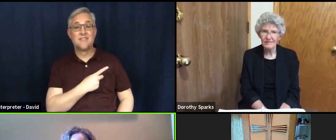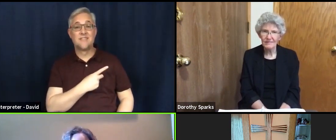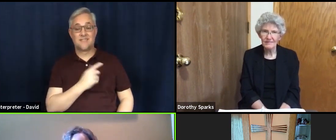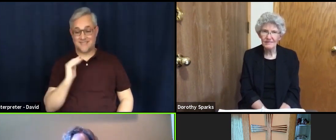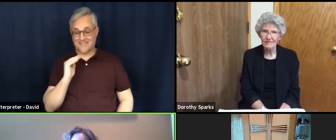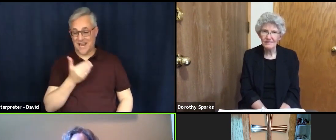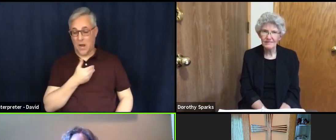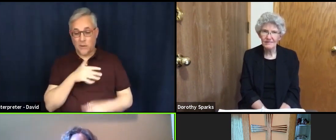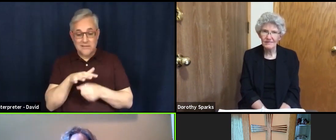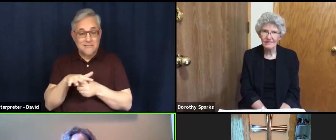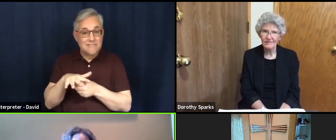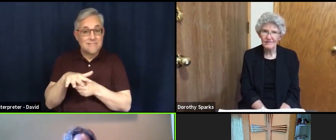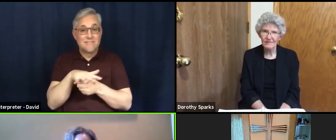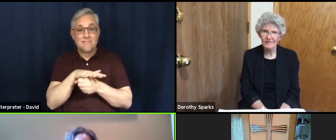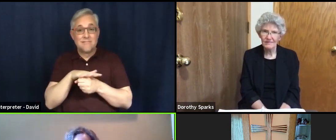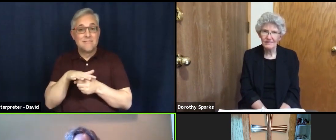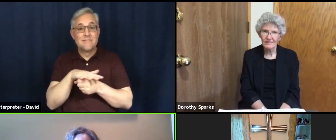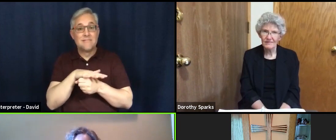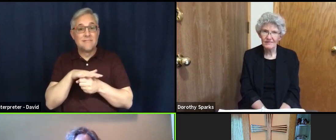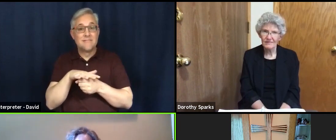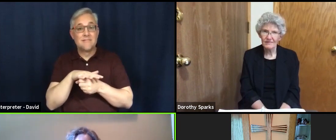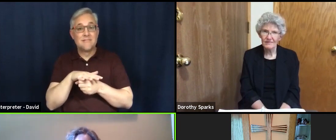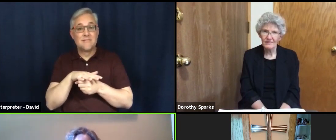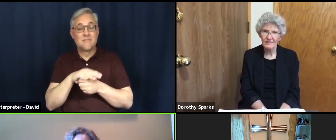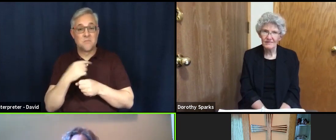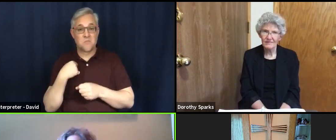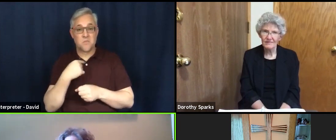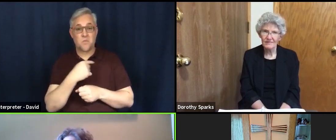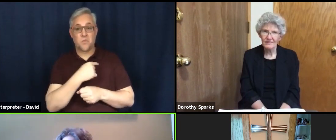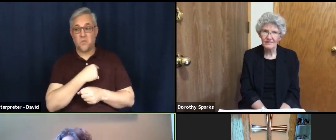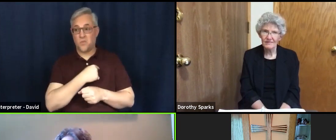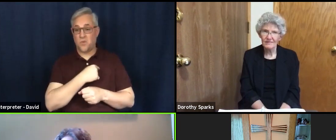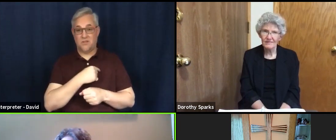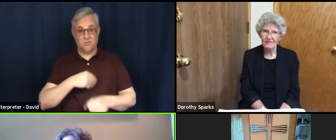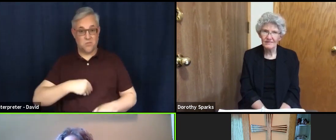through different eyes.